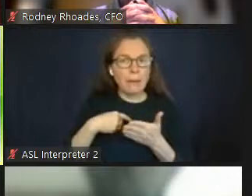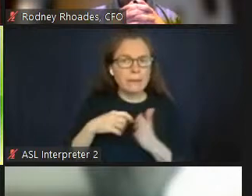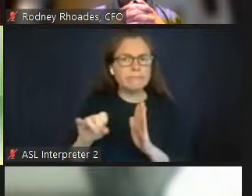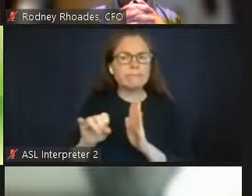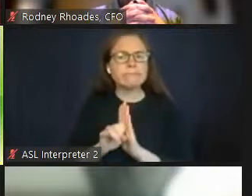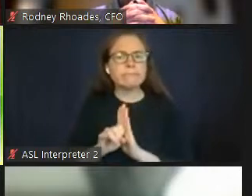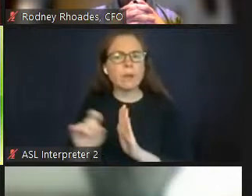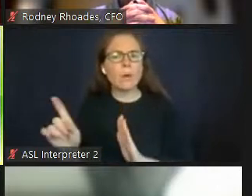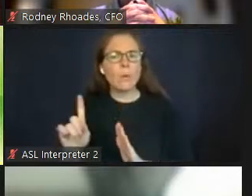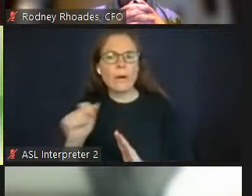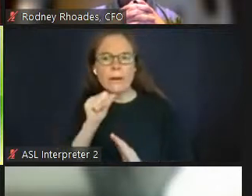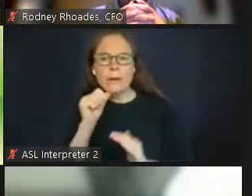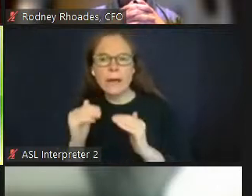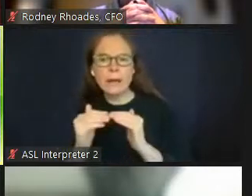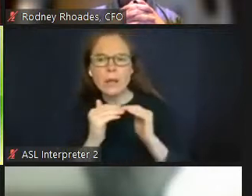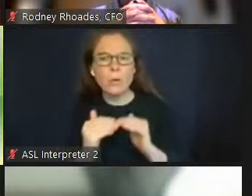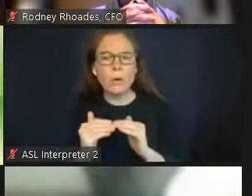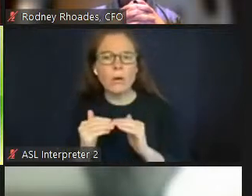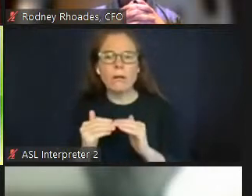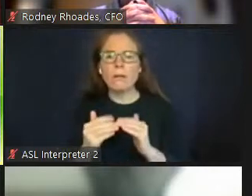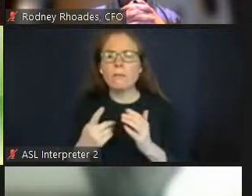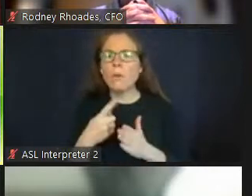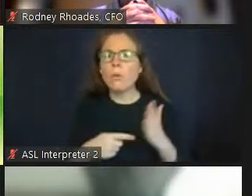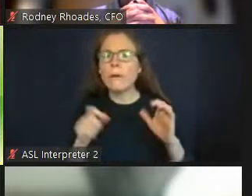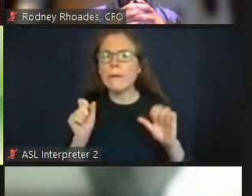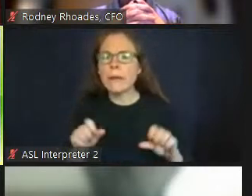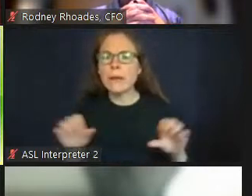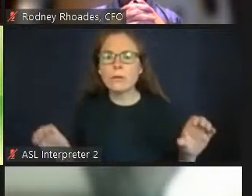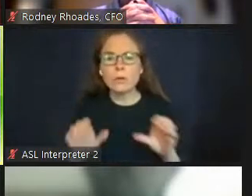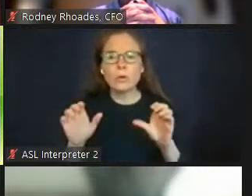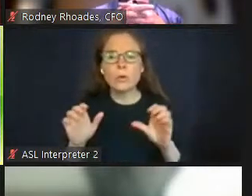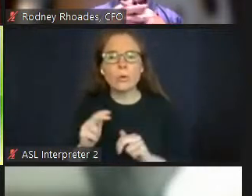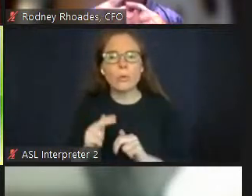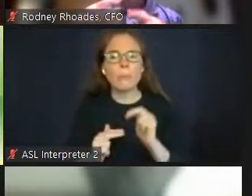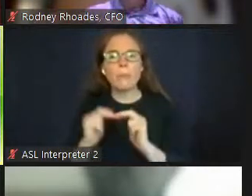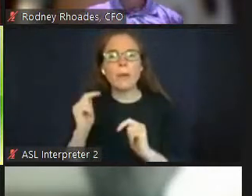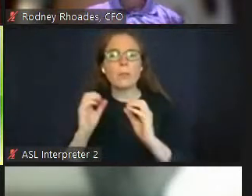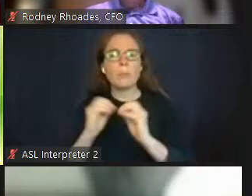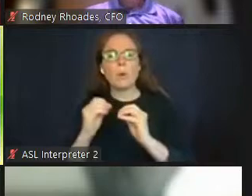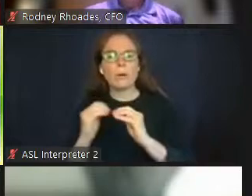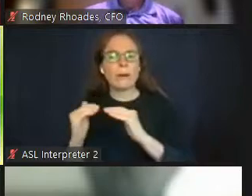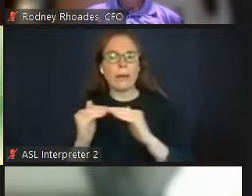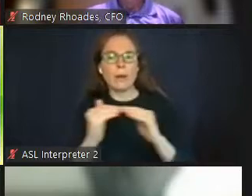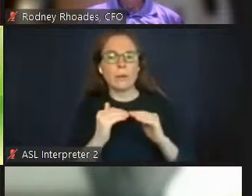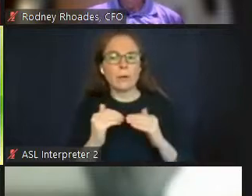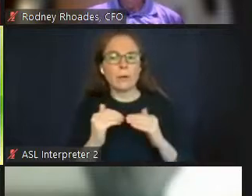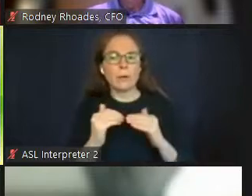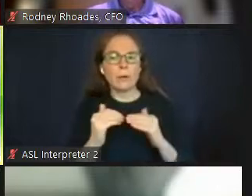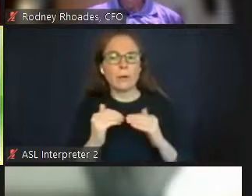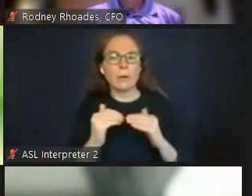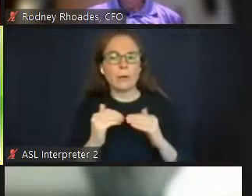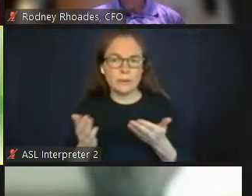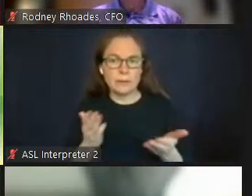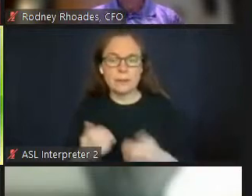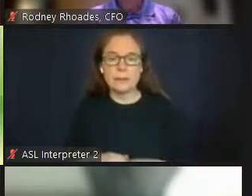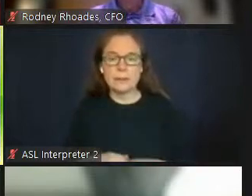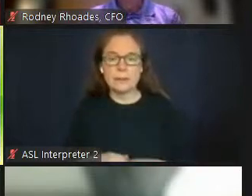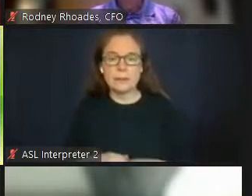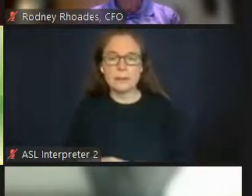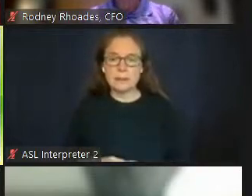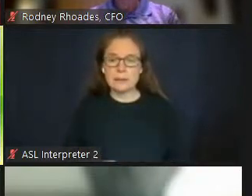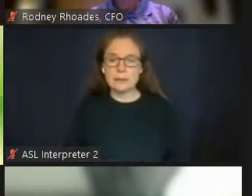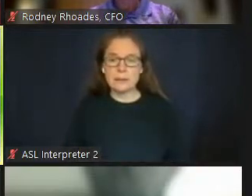identify strategies to build more equitable service systems, as well as